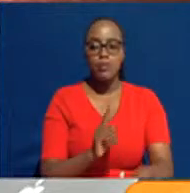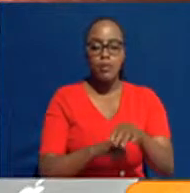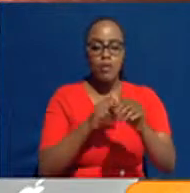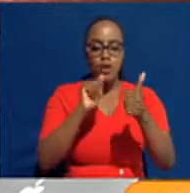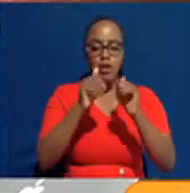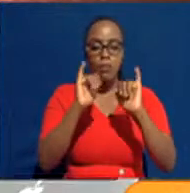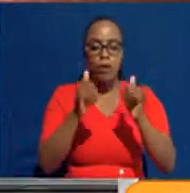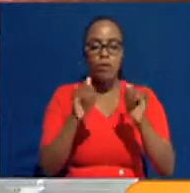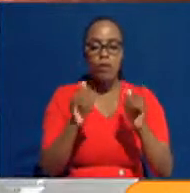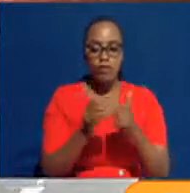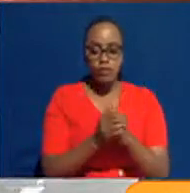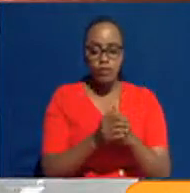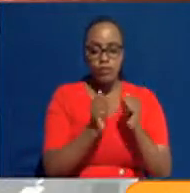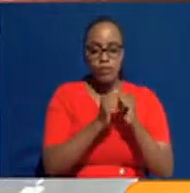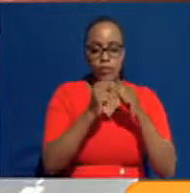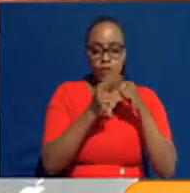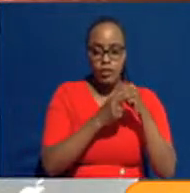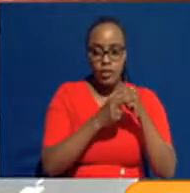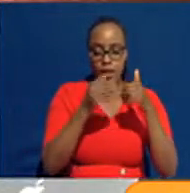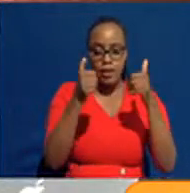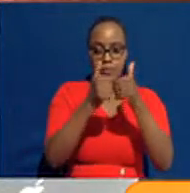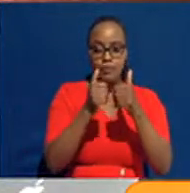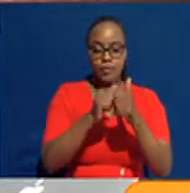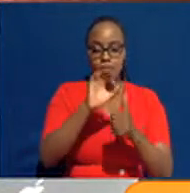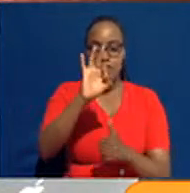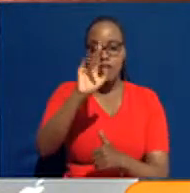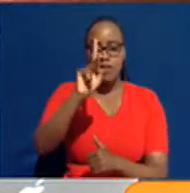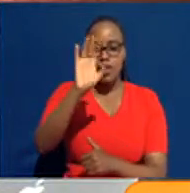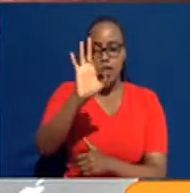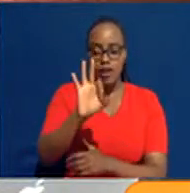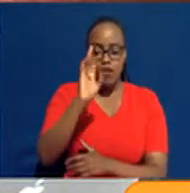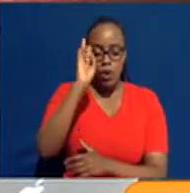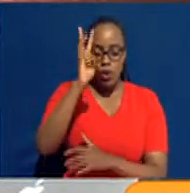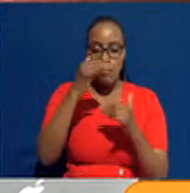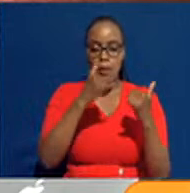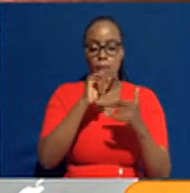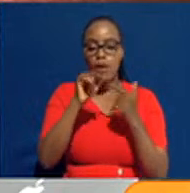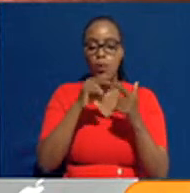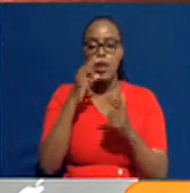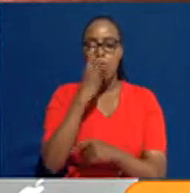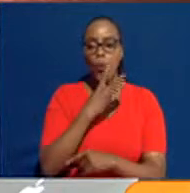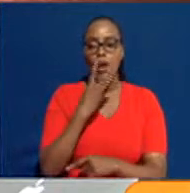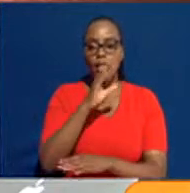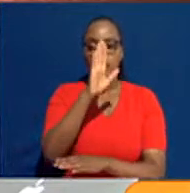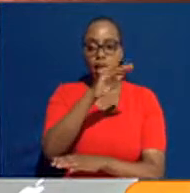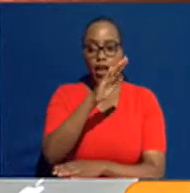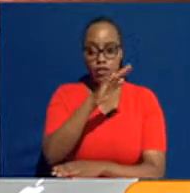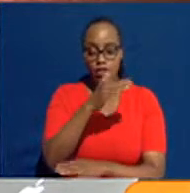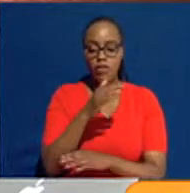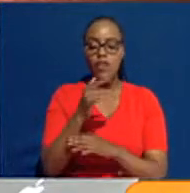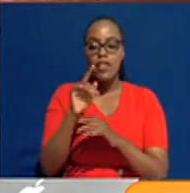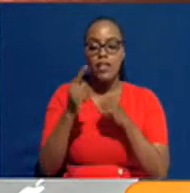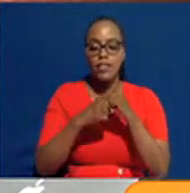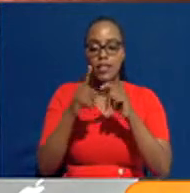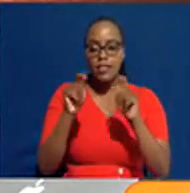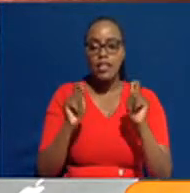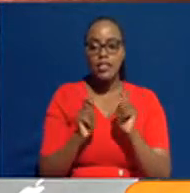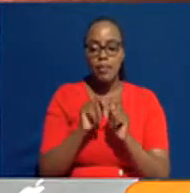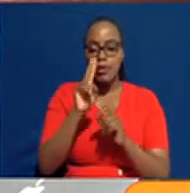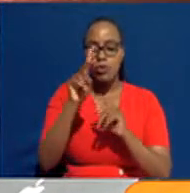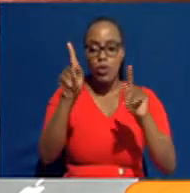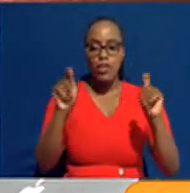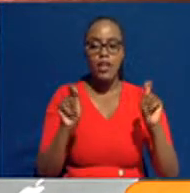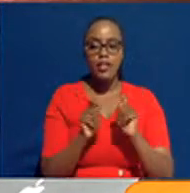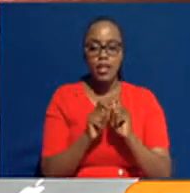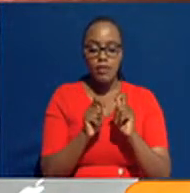Action now. The round 17 catch-up matches of the FKF Premier League will be played on Wednesday afternoon with six teams in action. Two of the teams